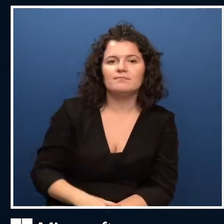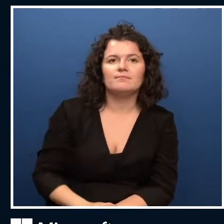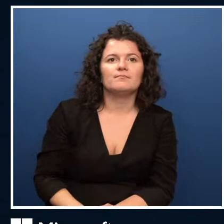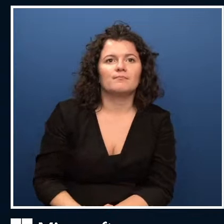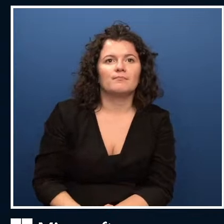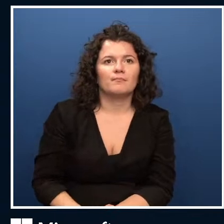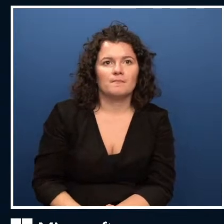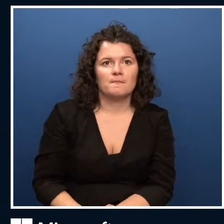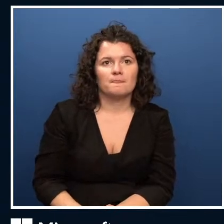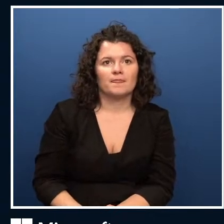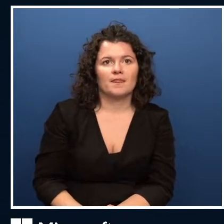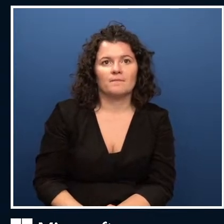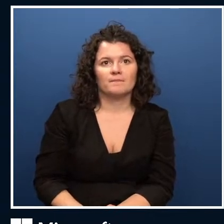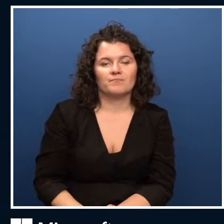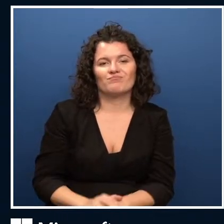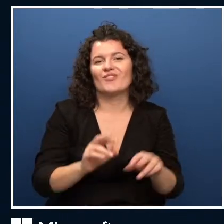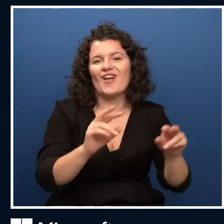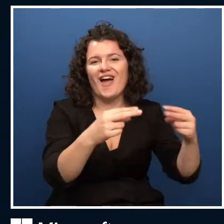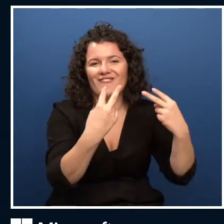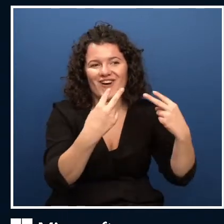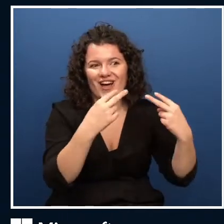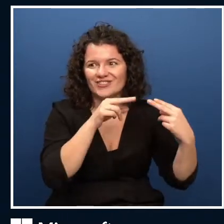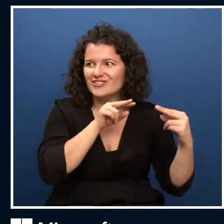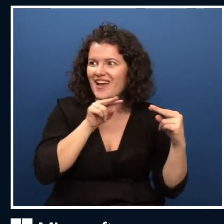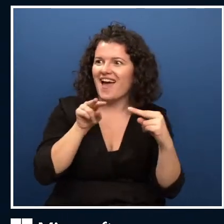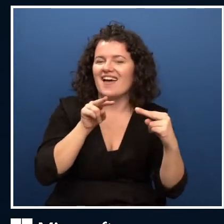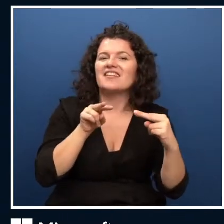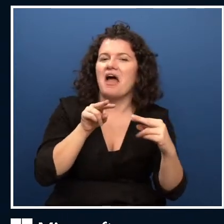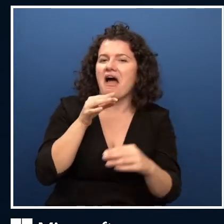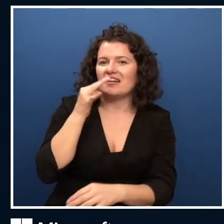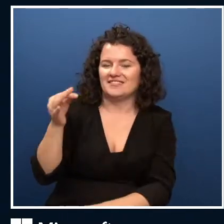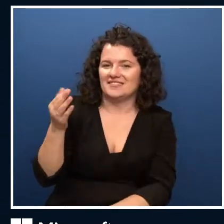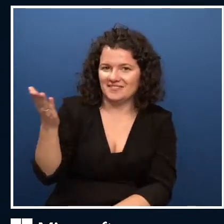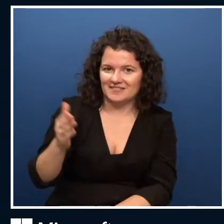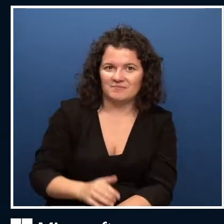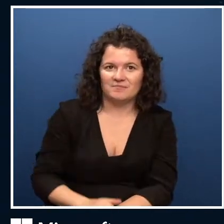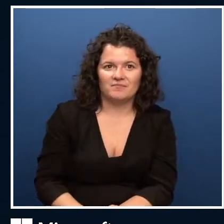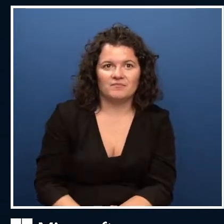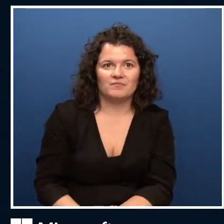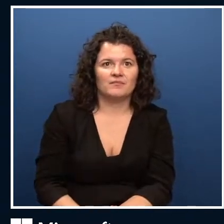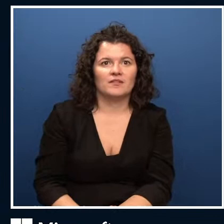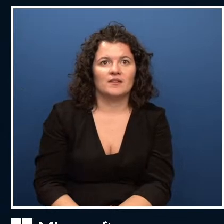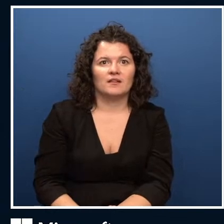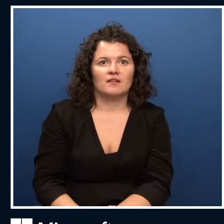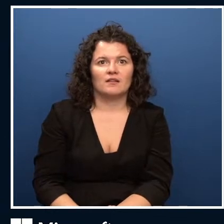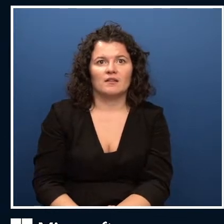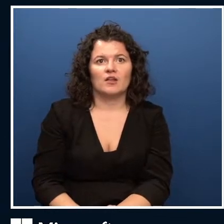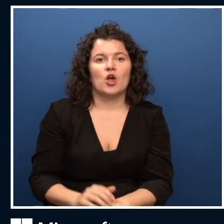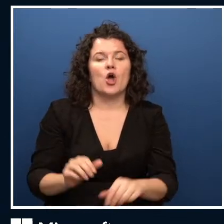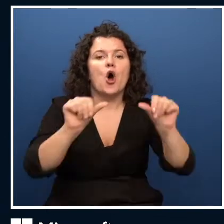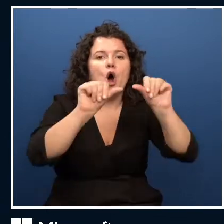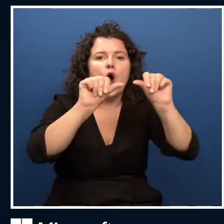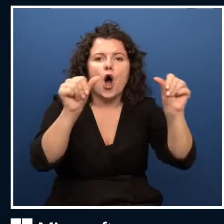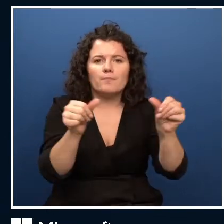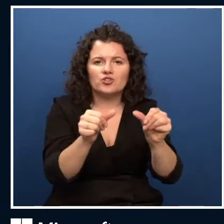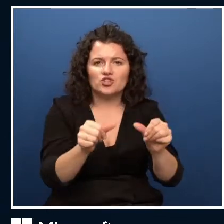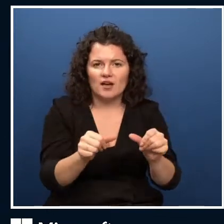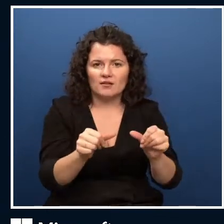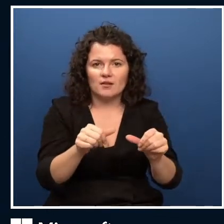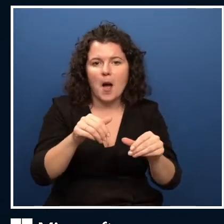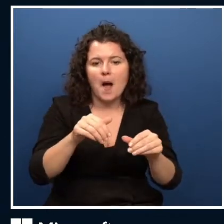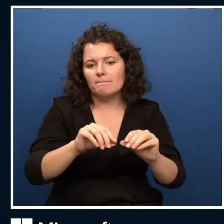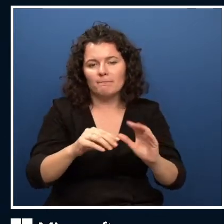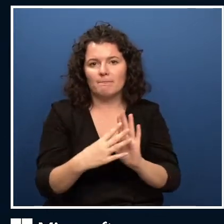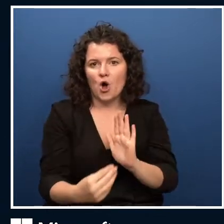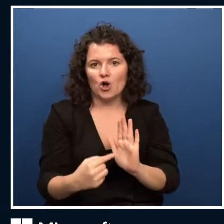So let me just, here we go. So which object detection model is fastest in your experience?